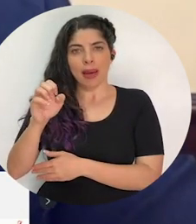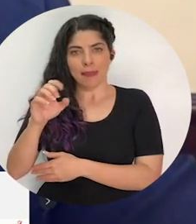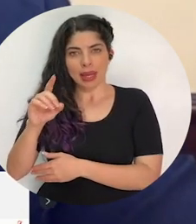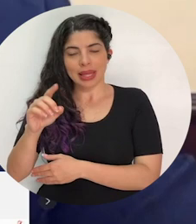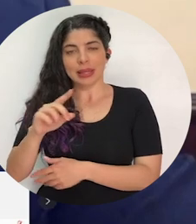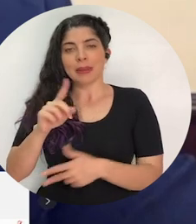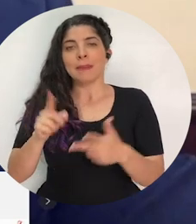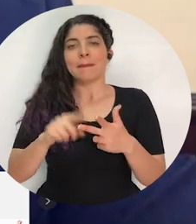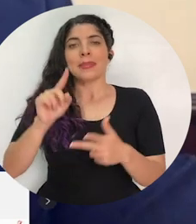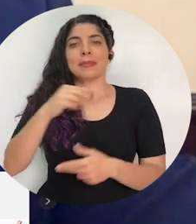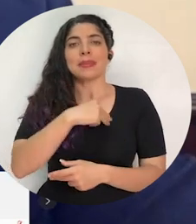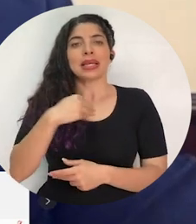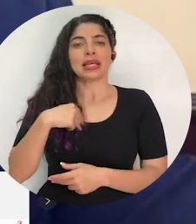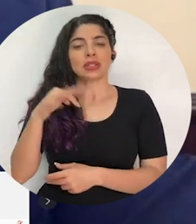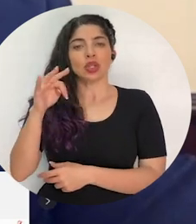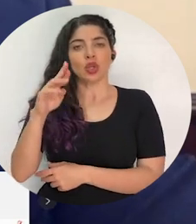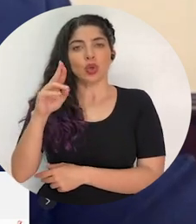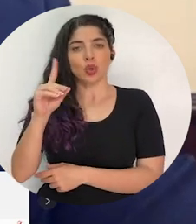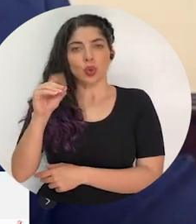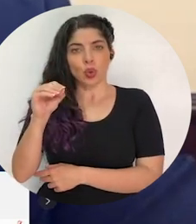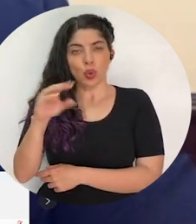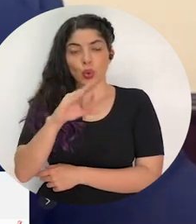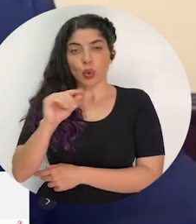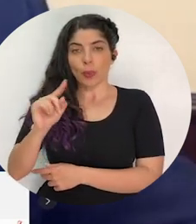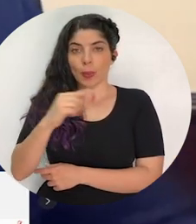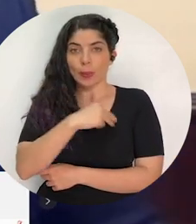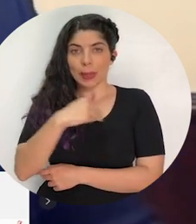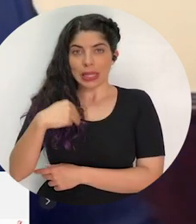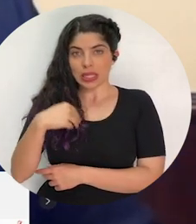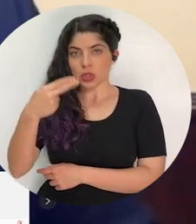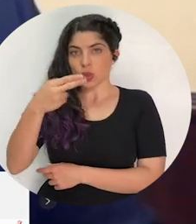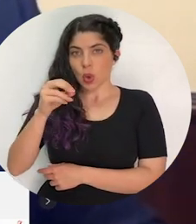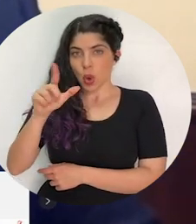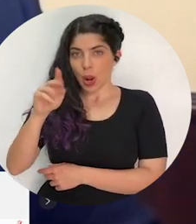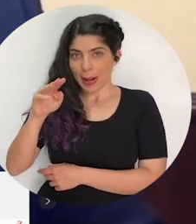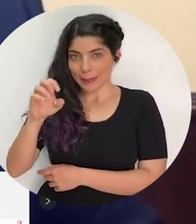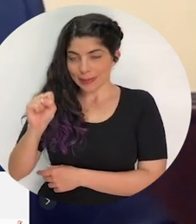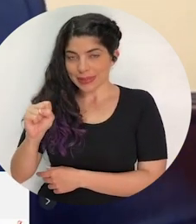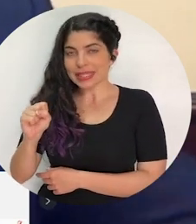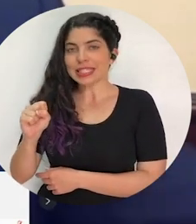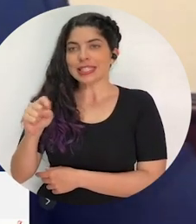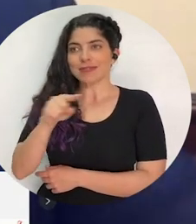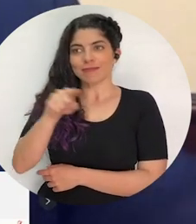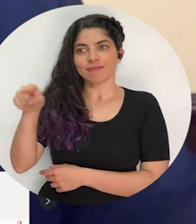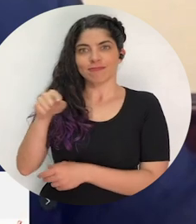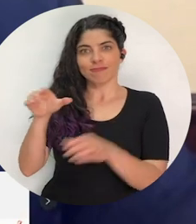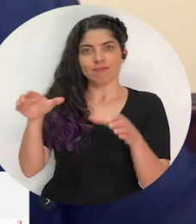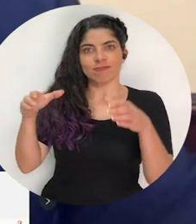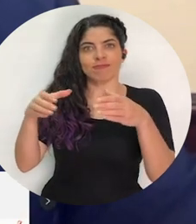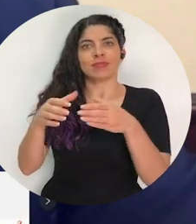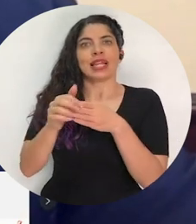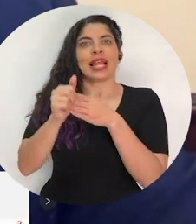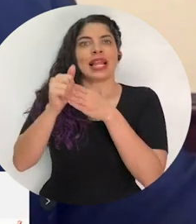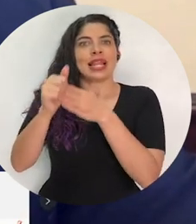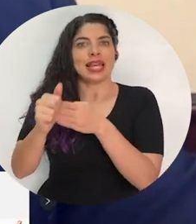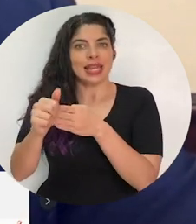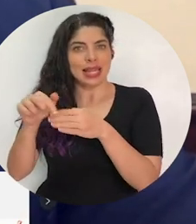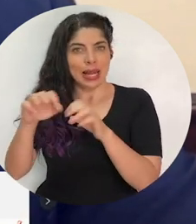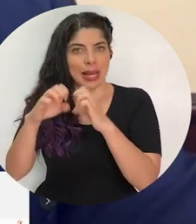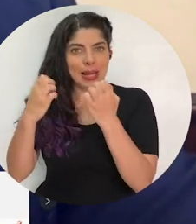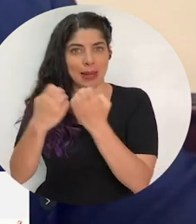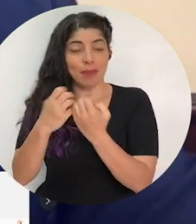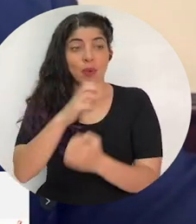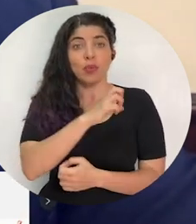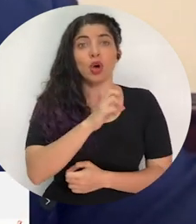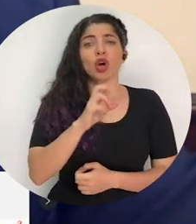Amina Mohamed, of Prime Minister Trudeau, and of Prime Minister Holmes leading this